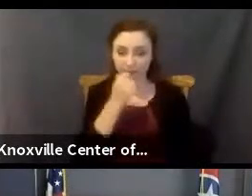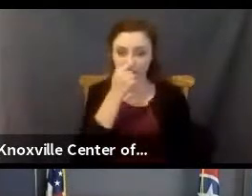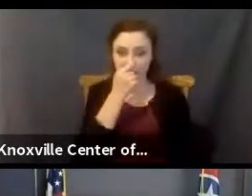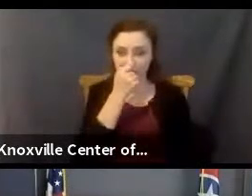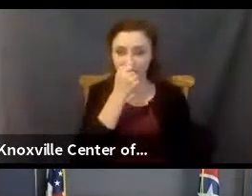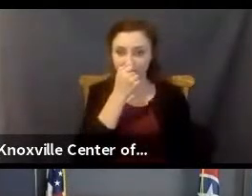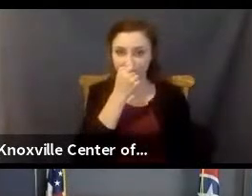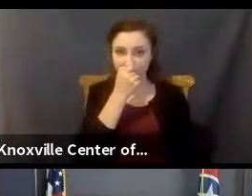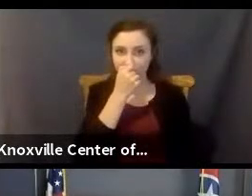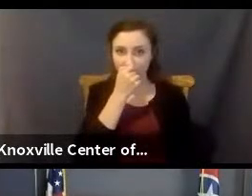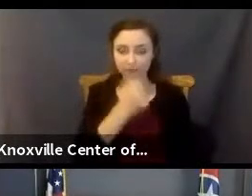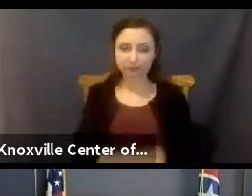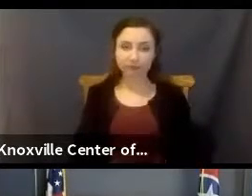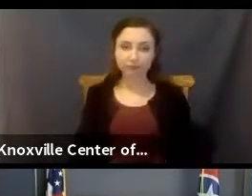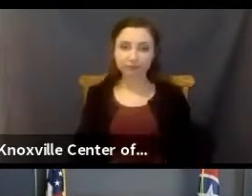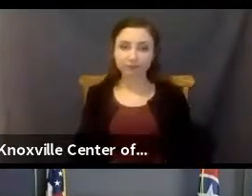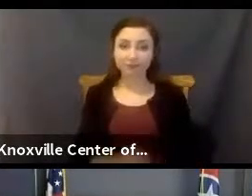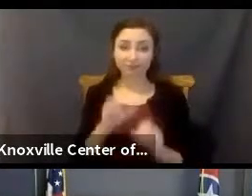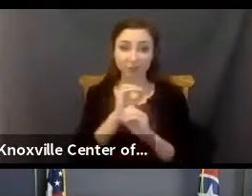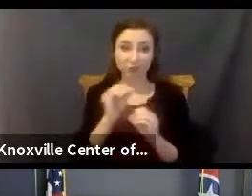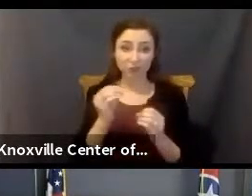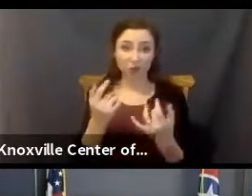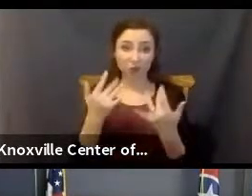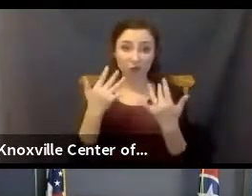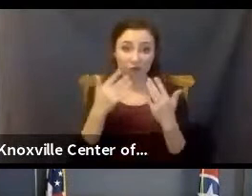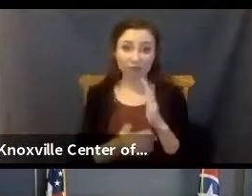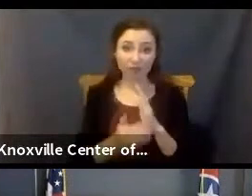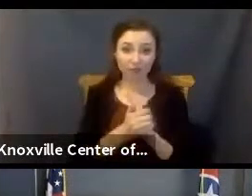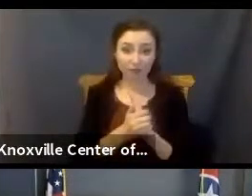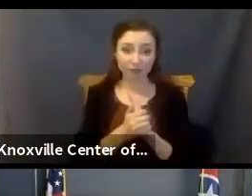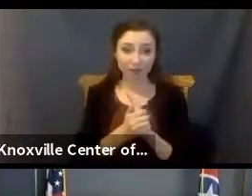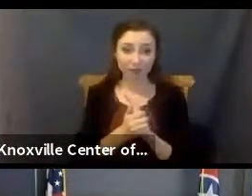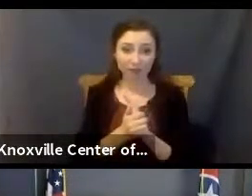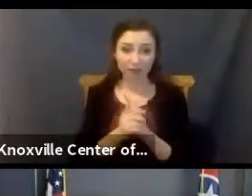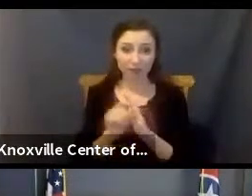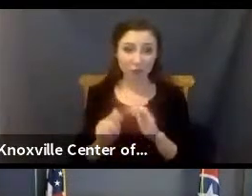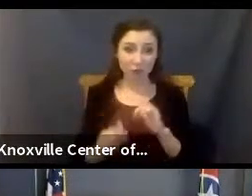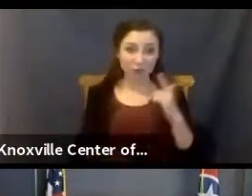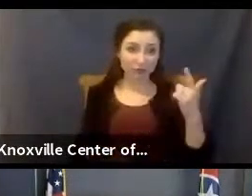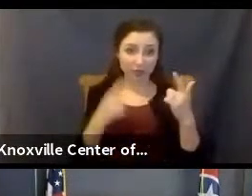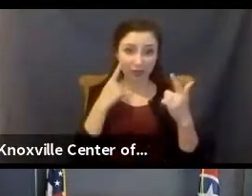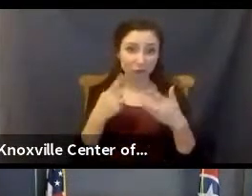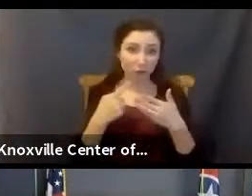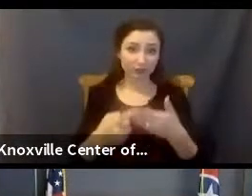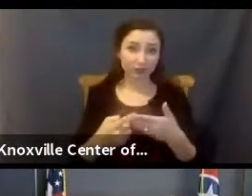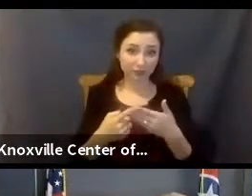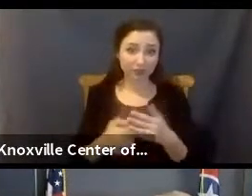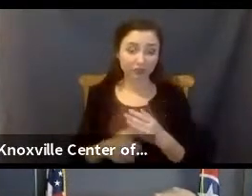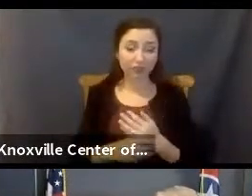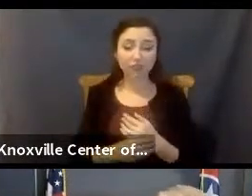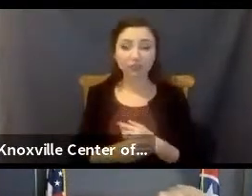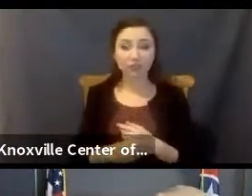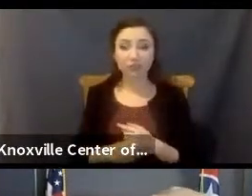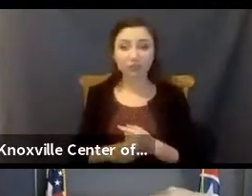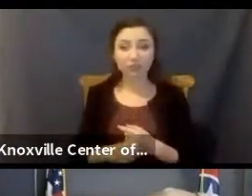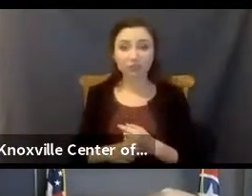So in the absence of a friendly amendment, is there a second for discussion? If not,